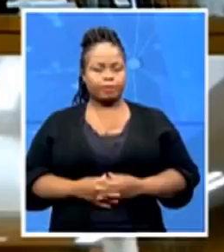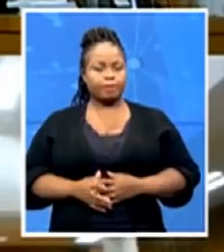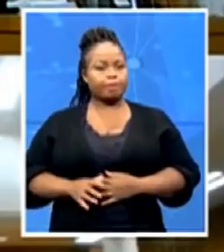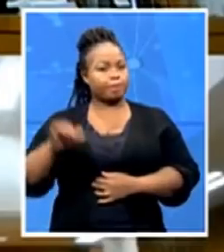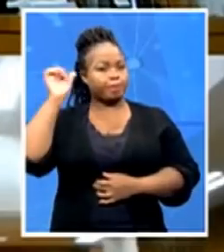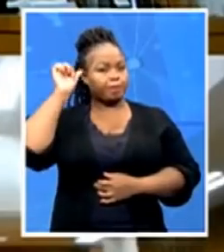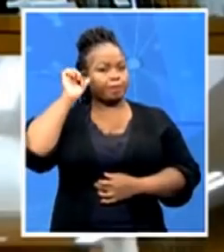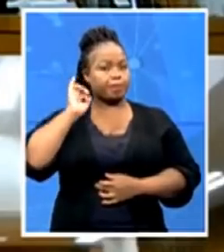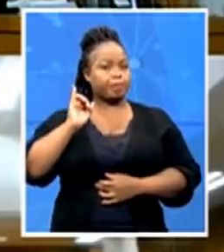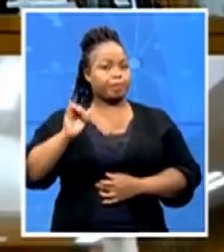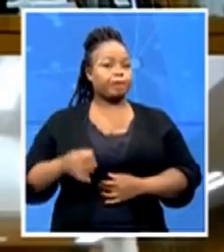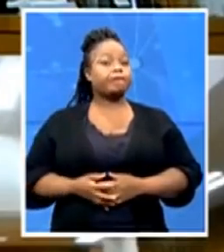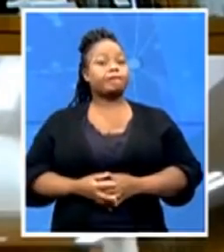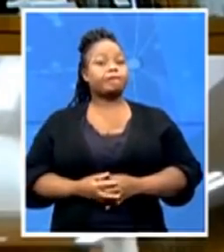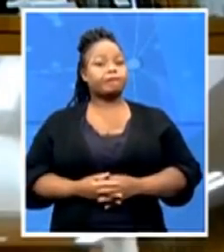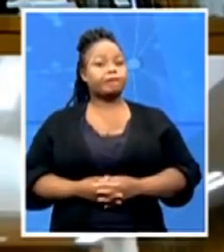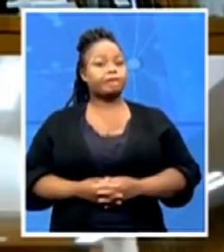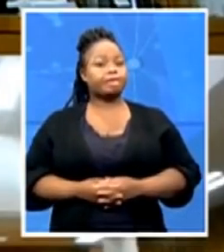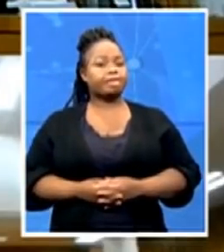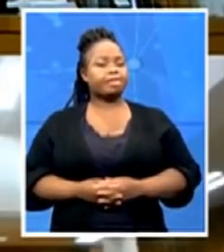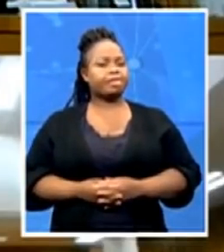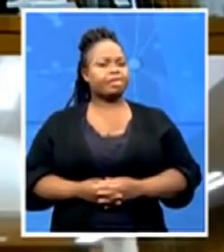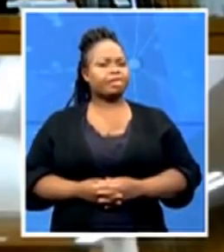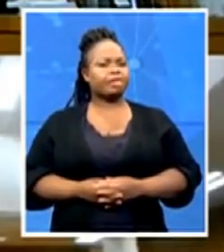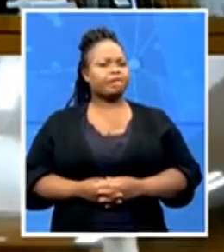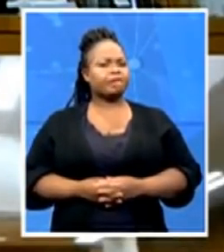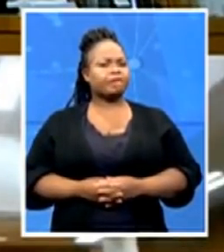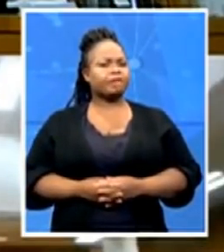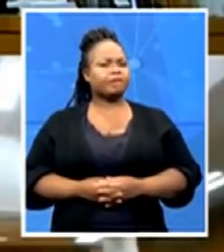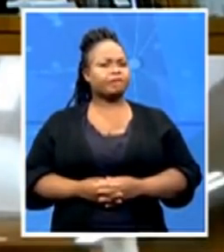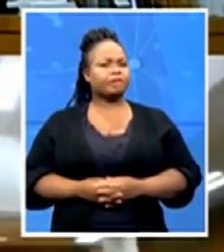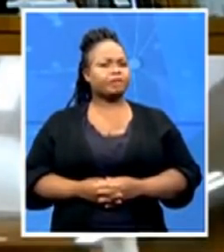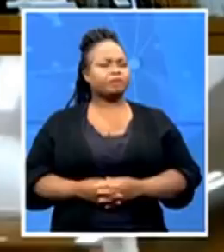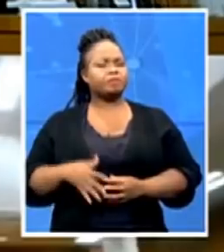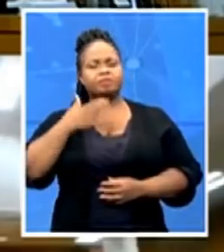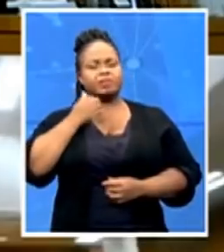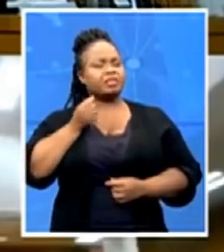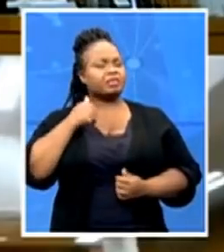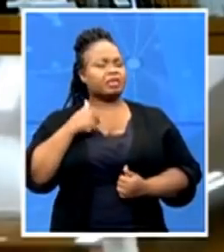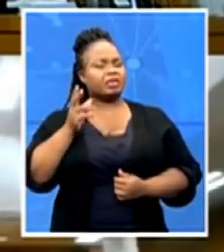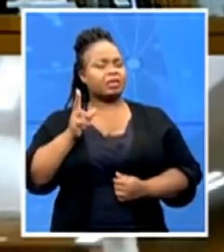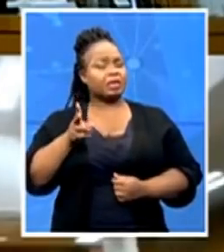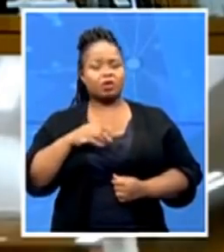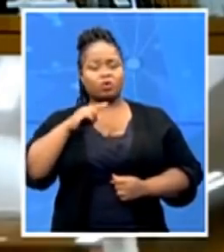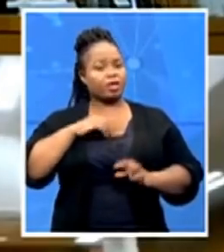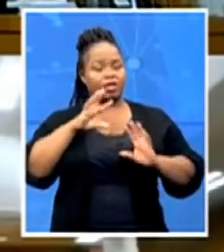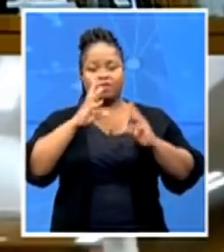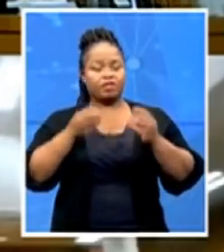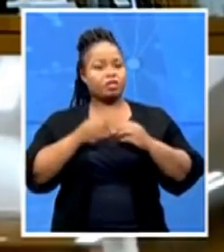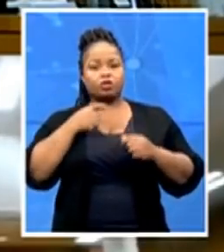Justice Bartman, I'm sorry to interrupt you. Would you mind starting again? I missed everything that you said at the beginning. Oh, okay.